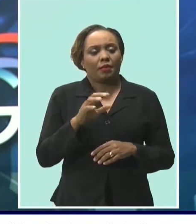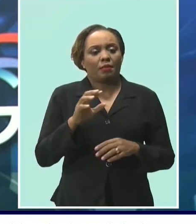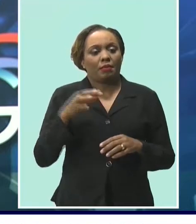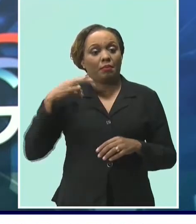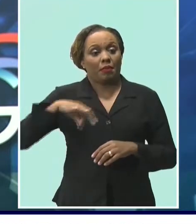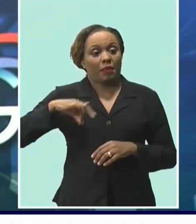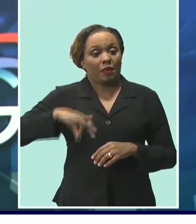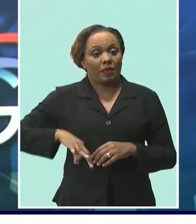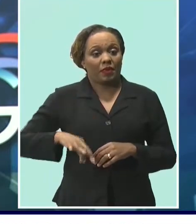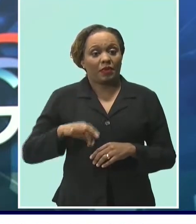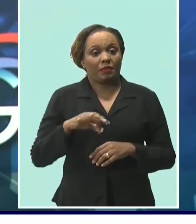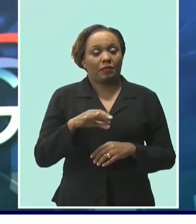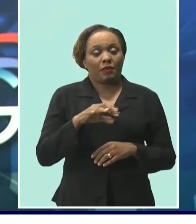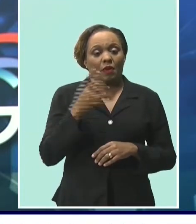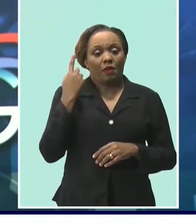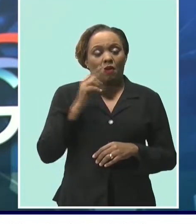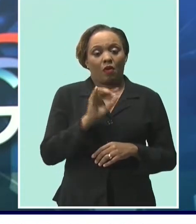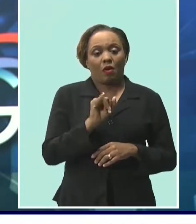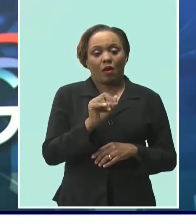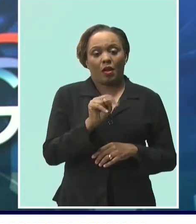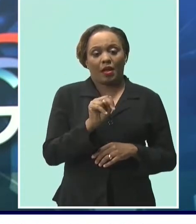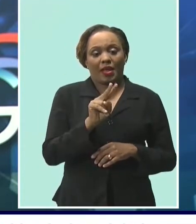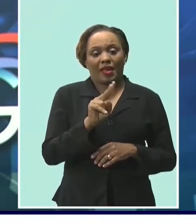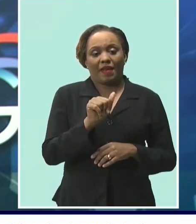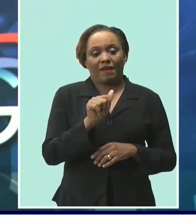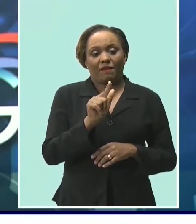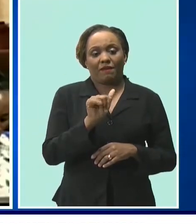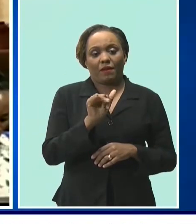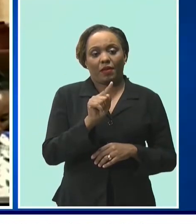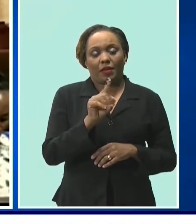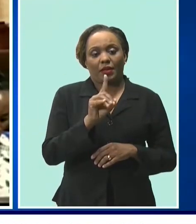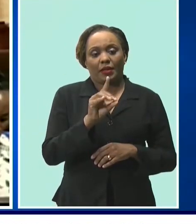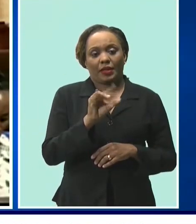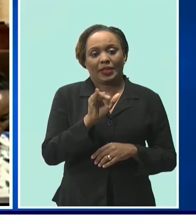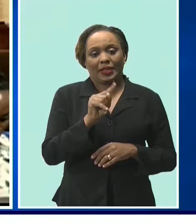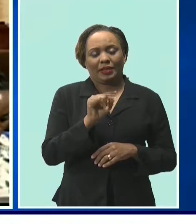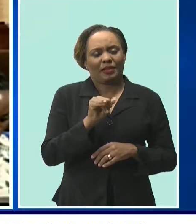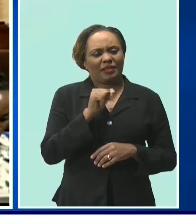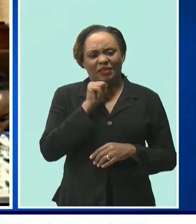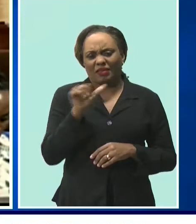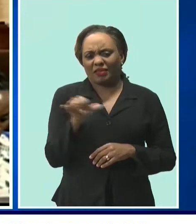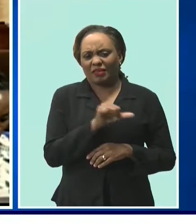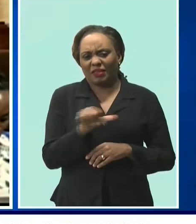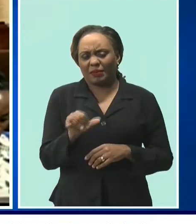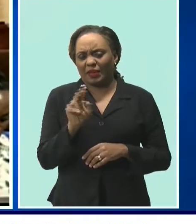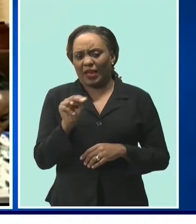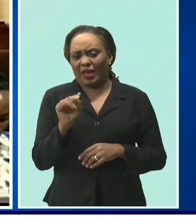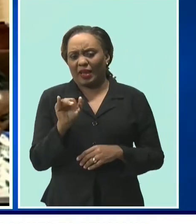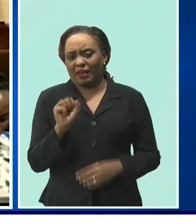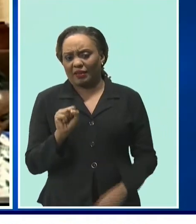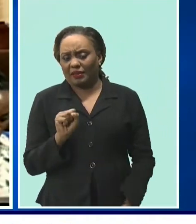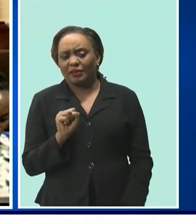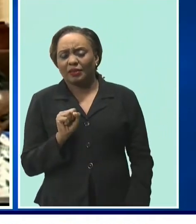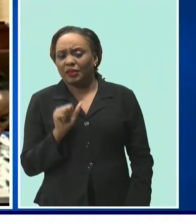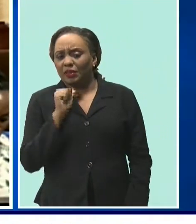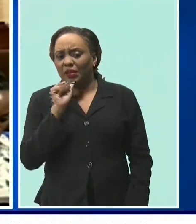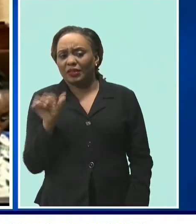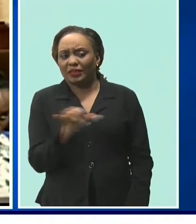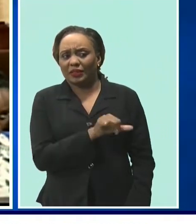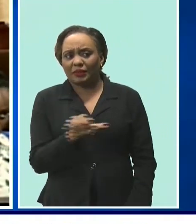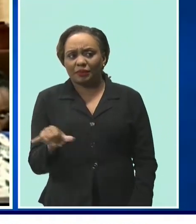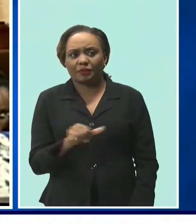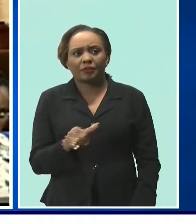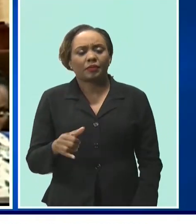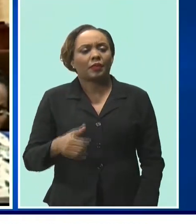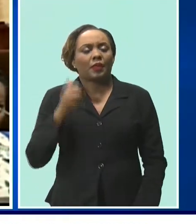are not the same as a national insurance pension. Every week, I get calls from persons who used to be